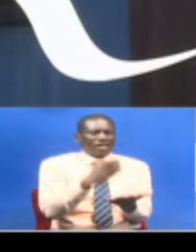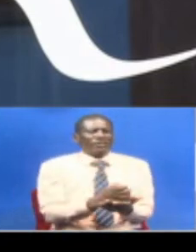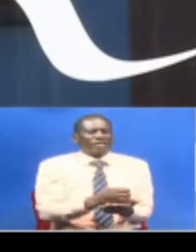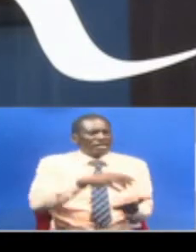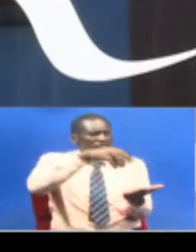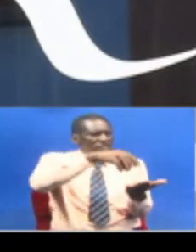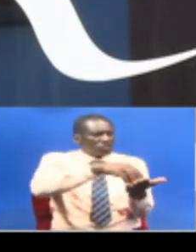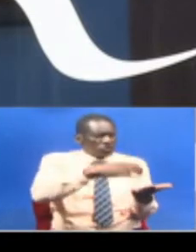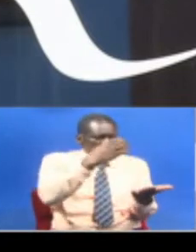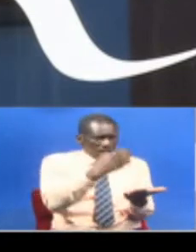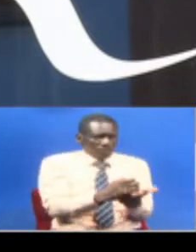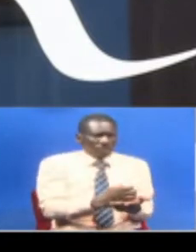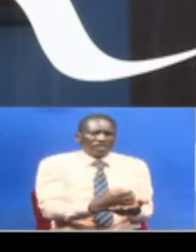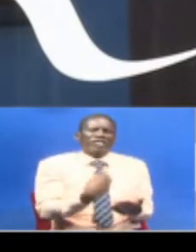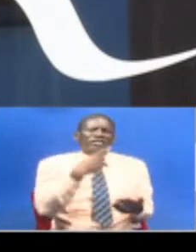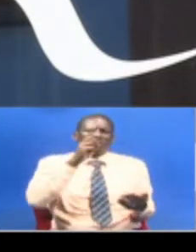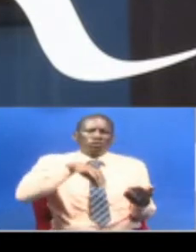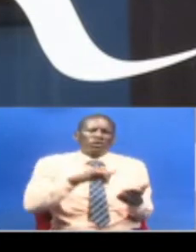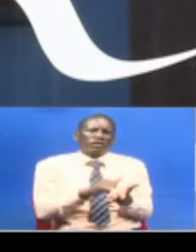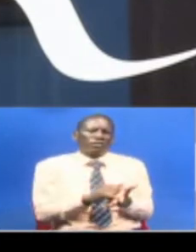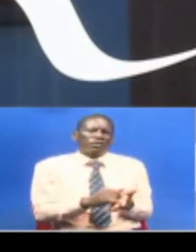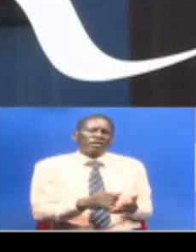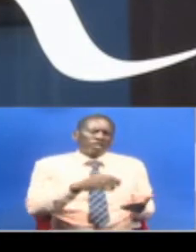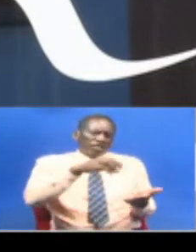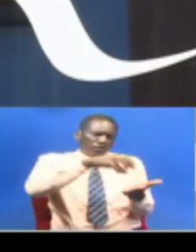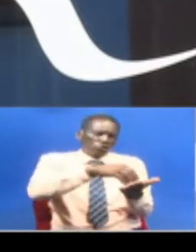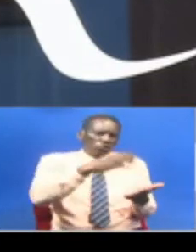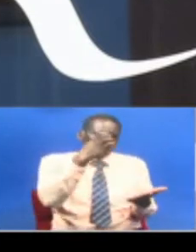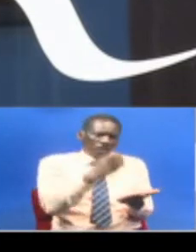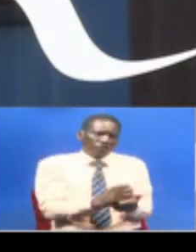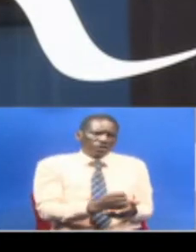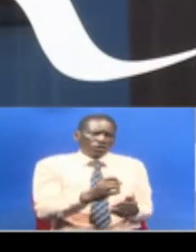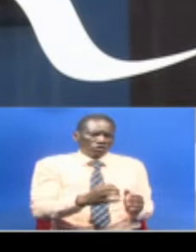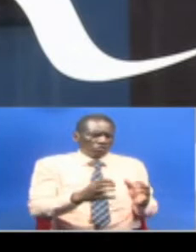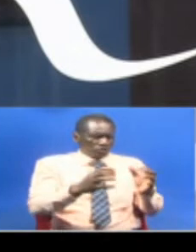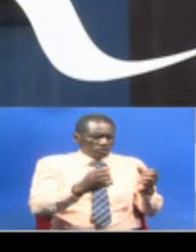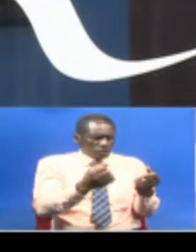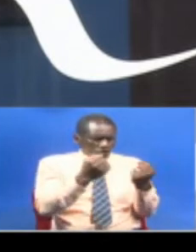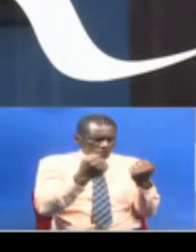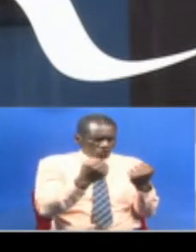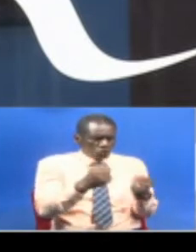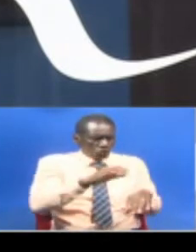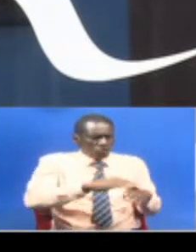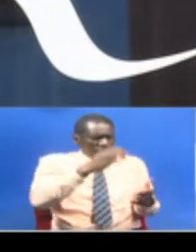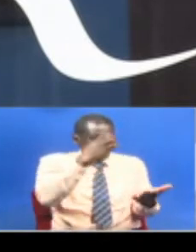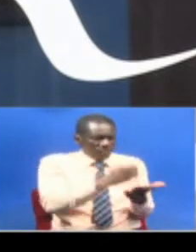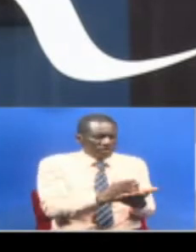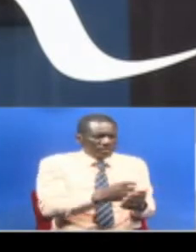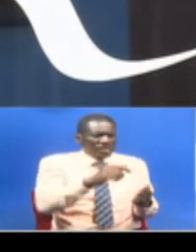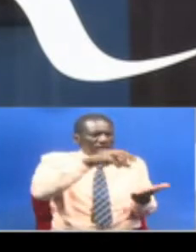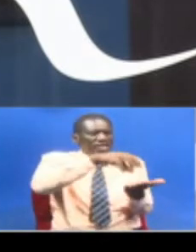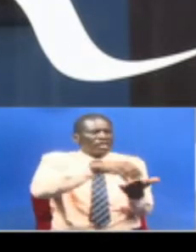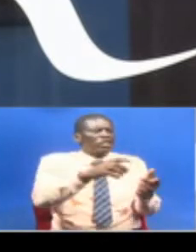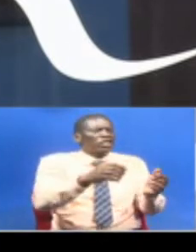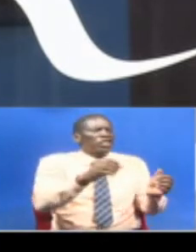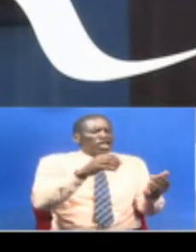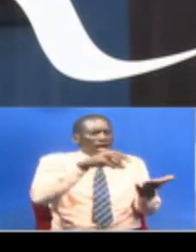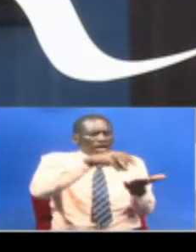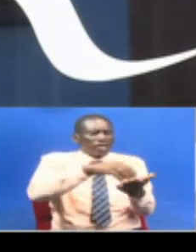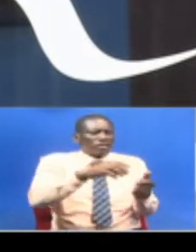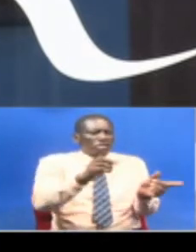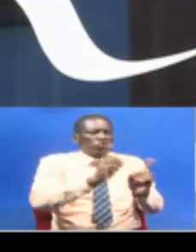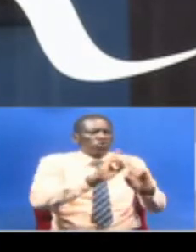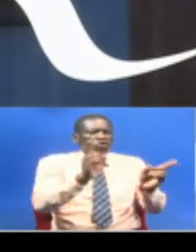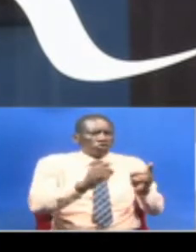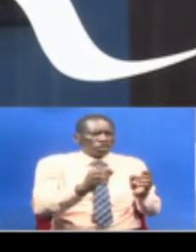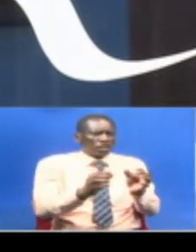under jurisprudence to be one of the strongest pieces of evidence, and a case should not